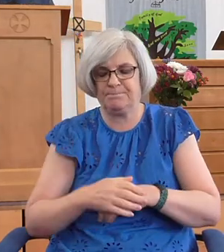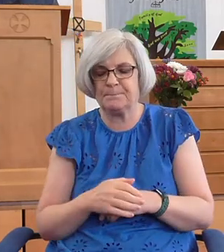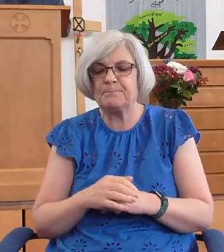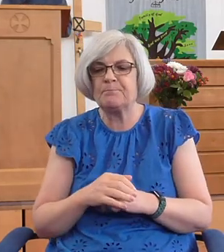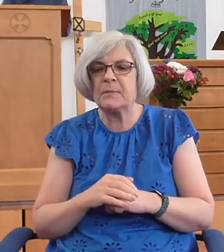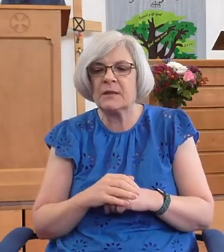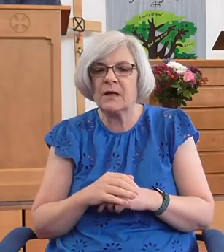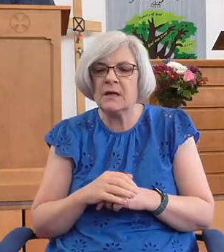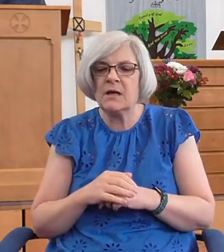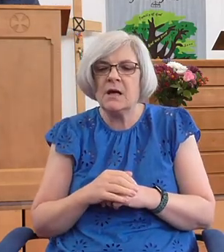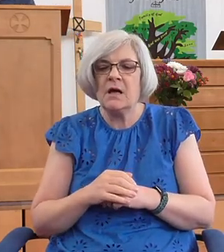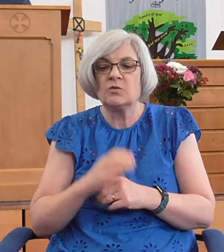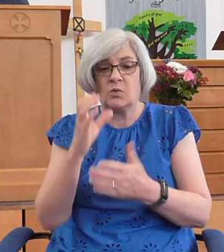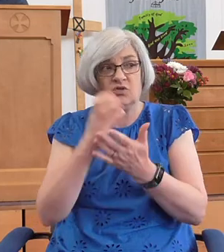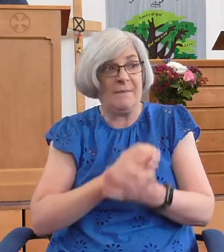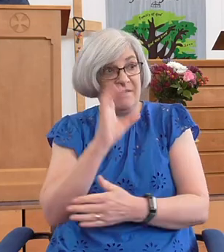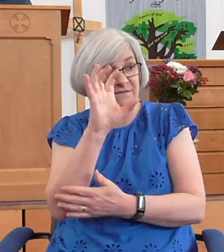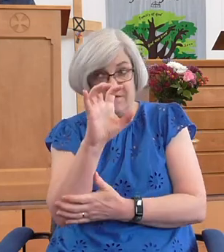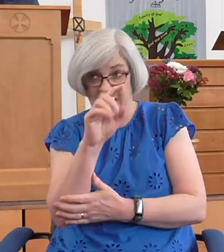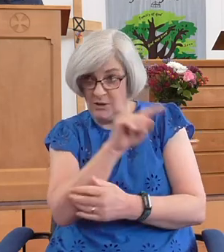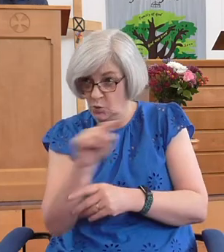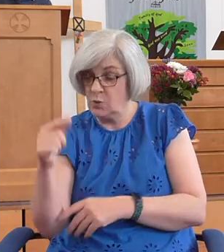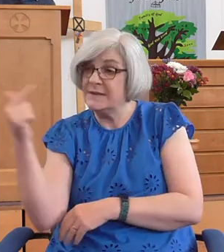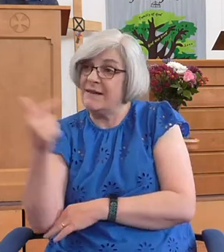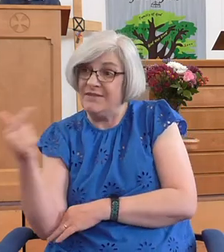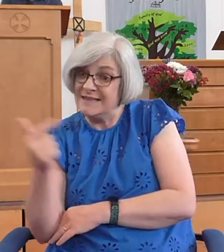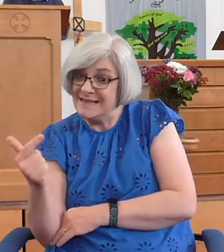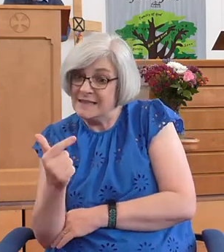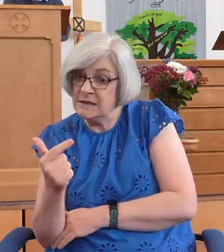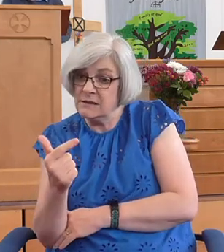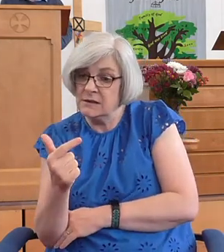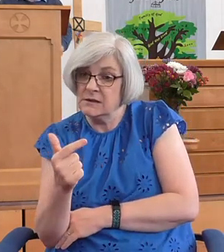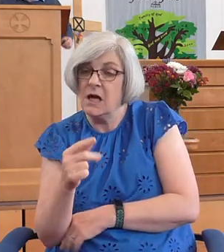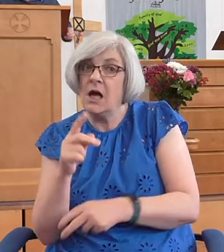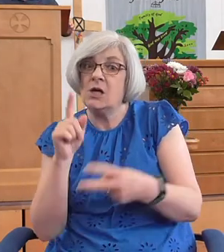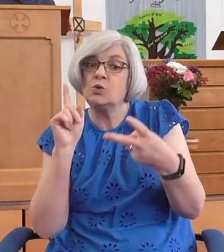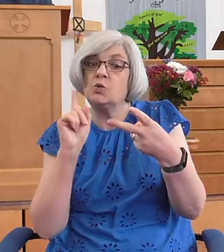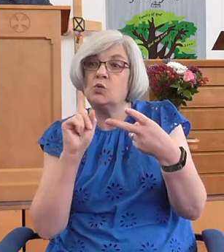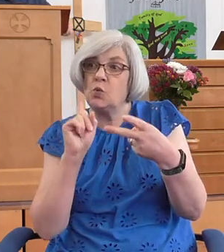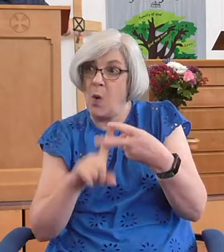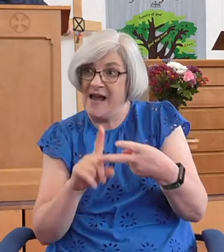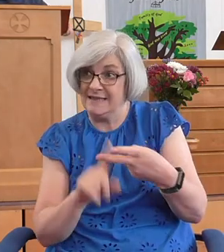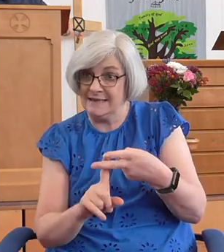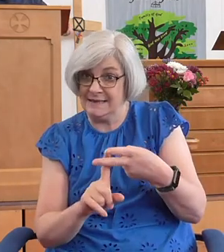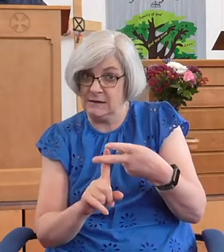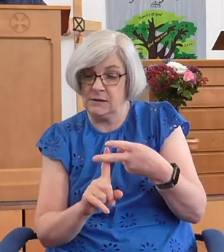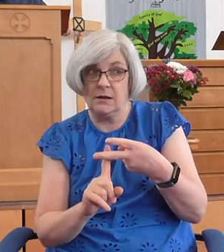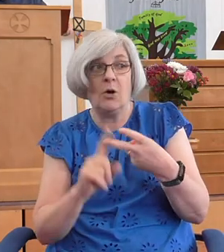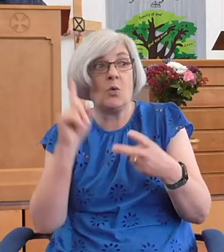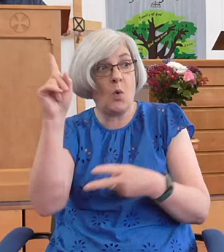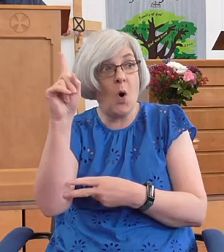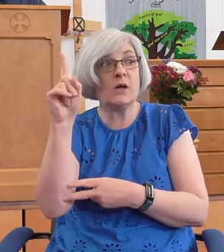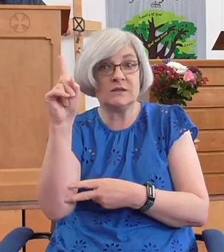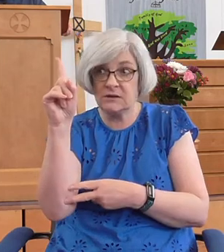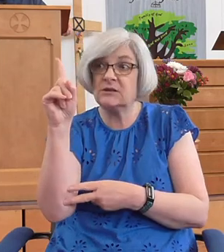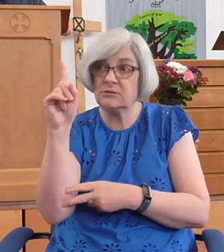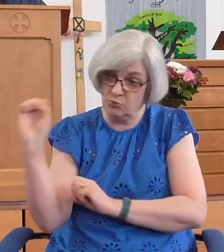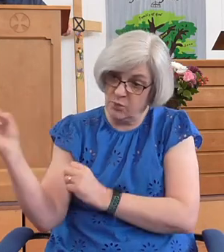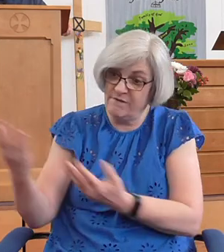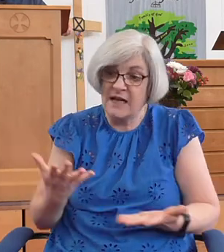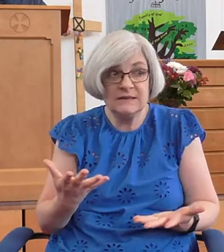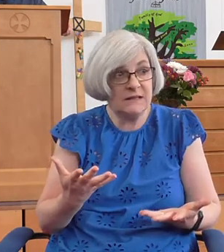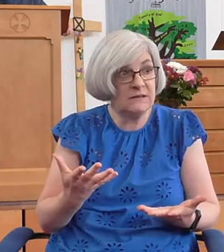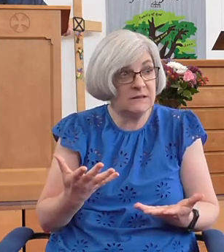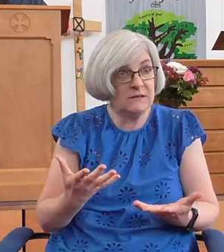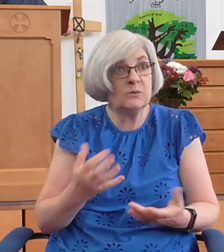Indeed, over the course of chapters 15 to 17, not once but twice, indeed, God provided them